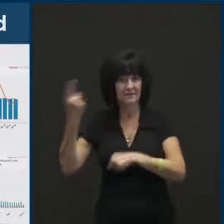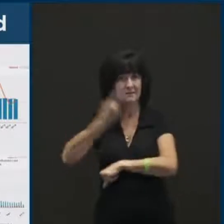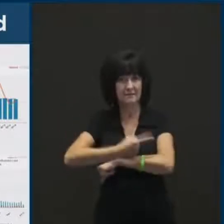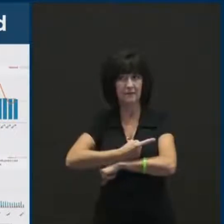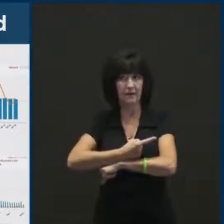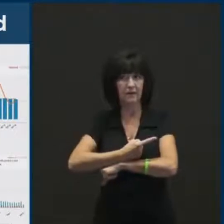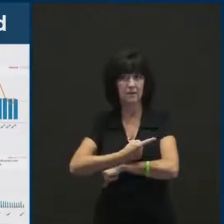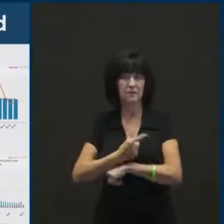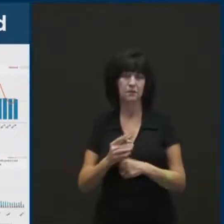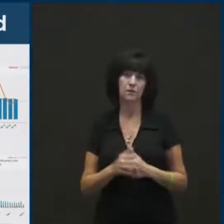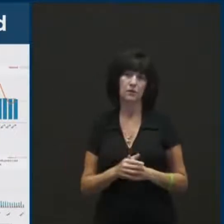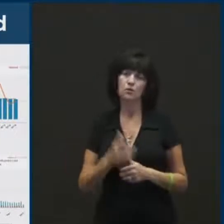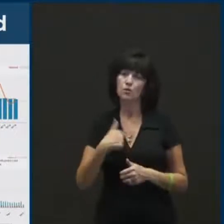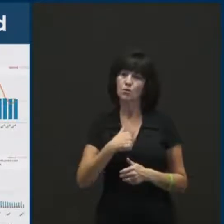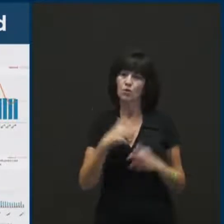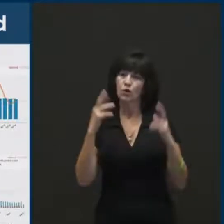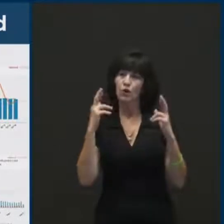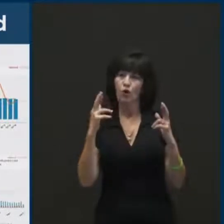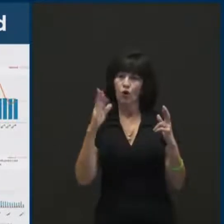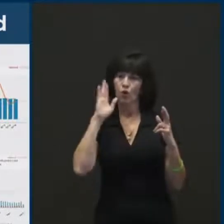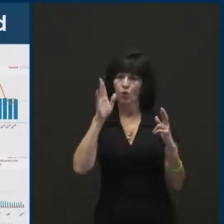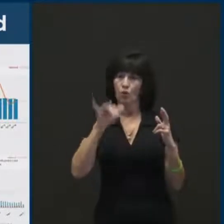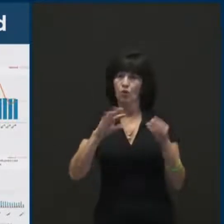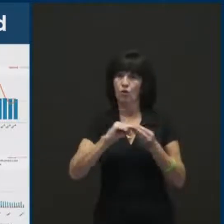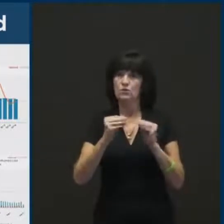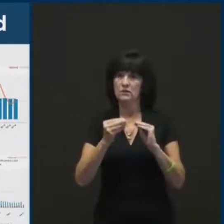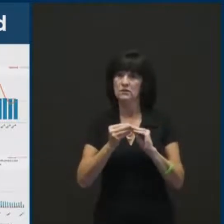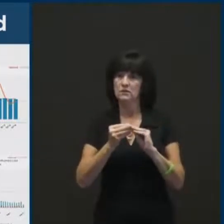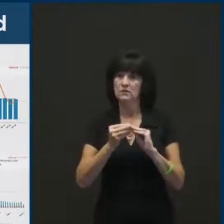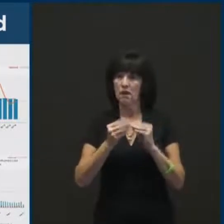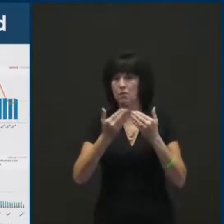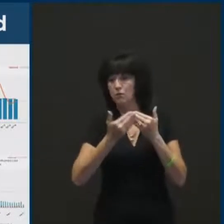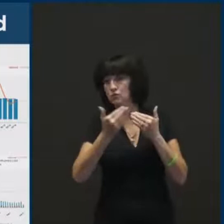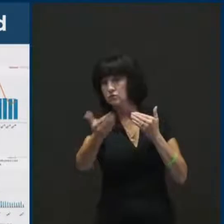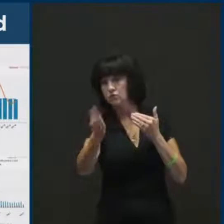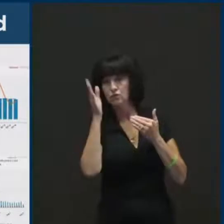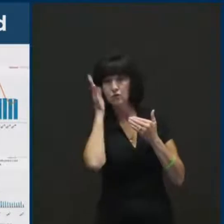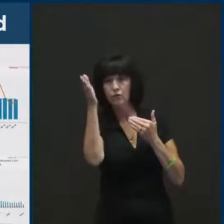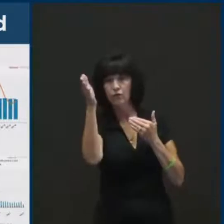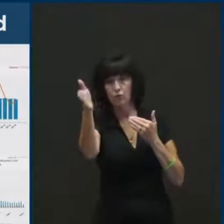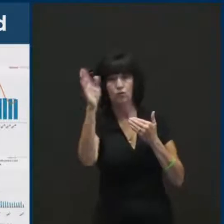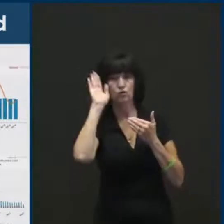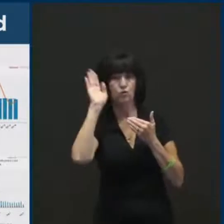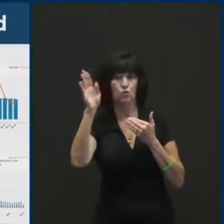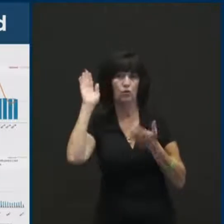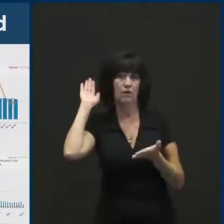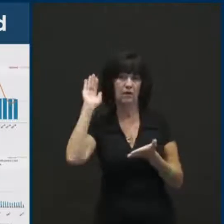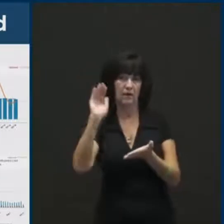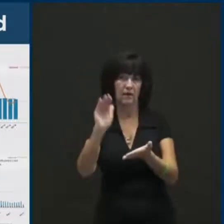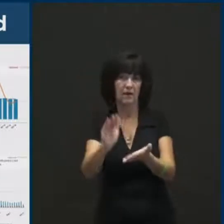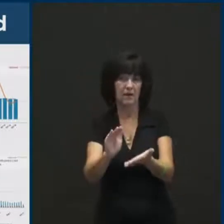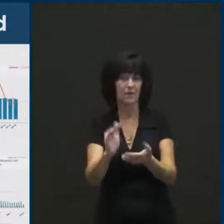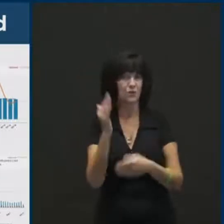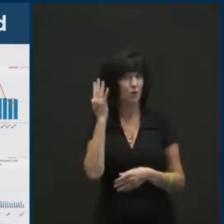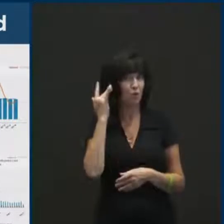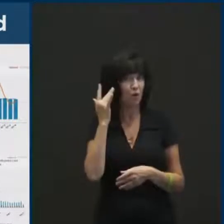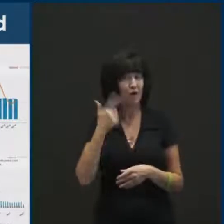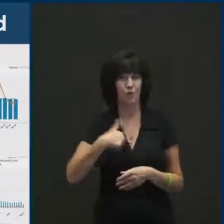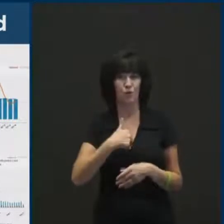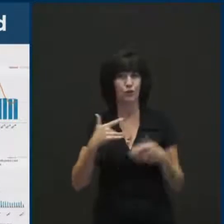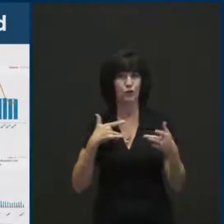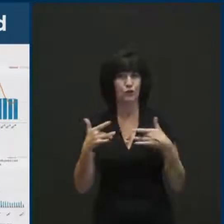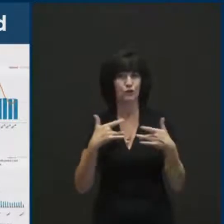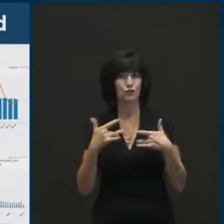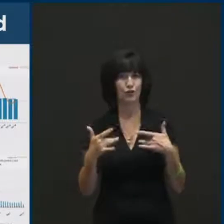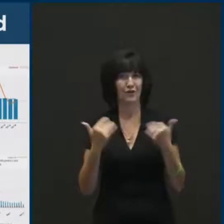help with the number of hospitalizations going forward, because it's an area of concern as we move more into flu season and more